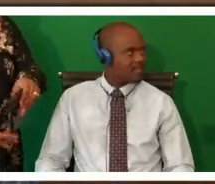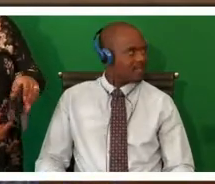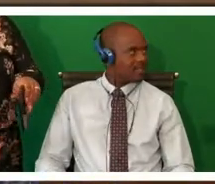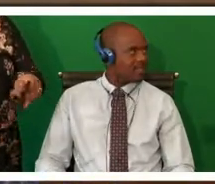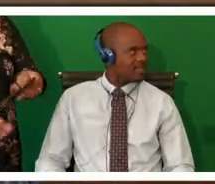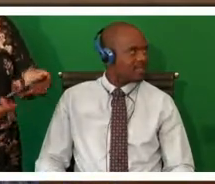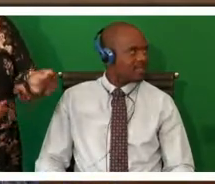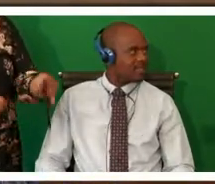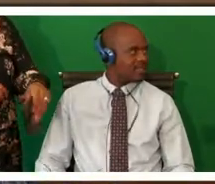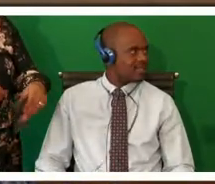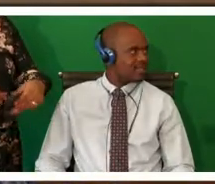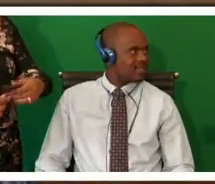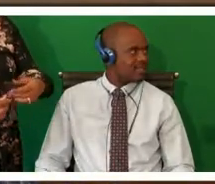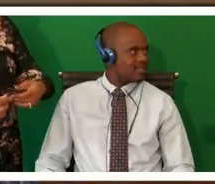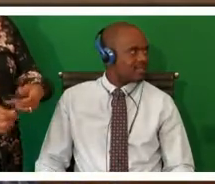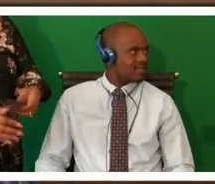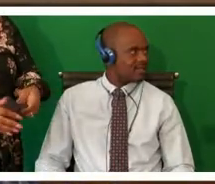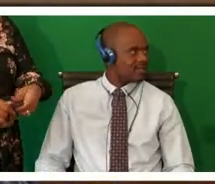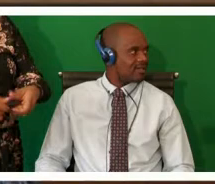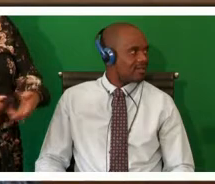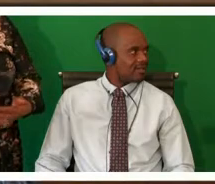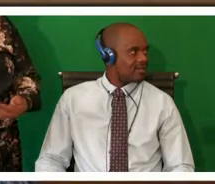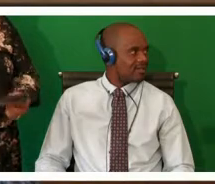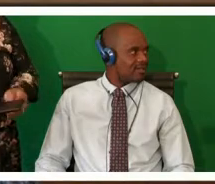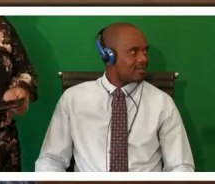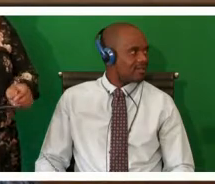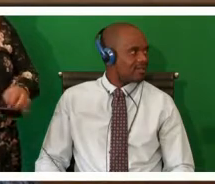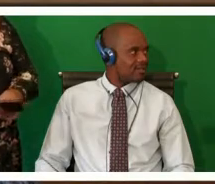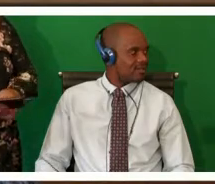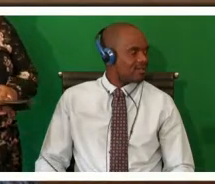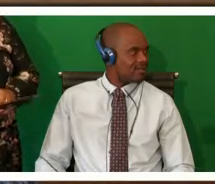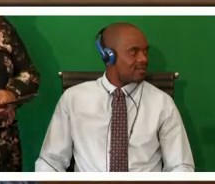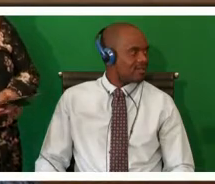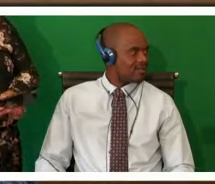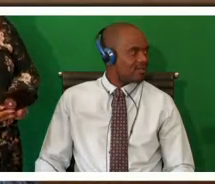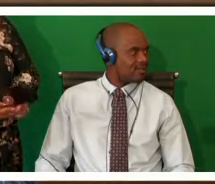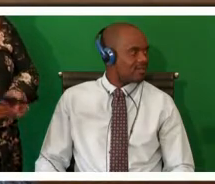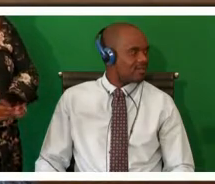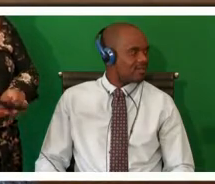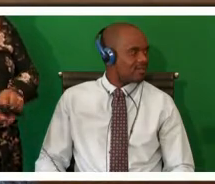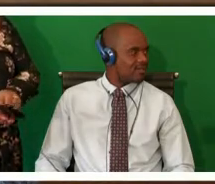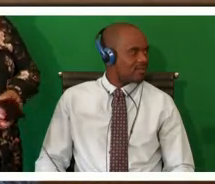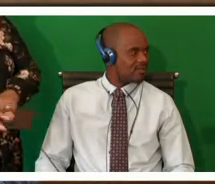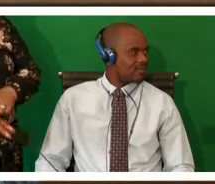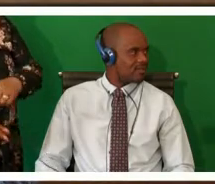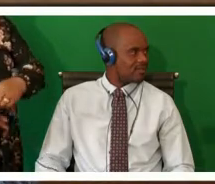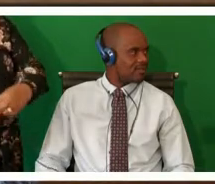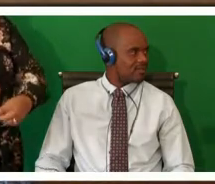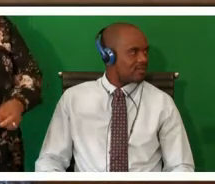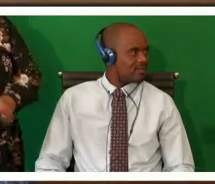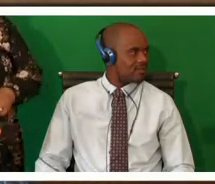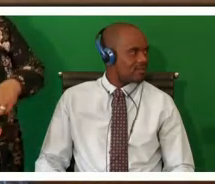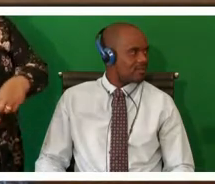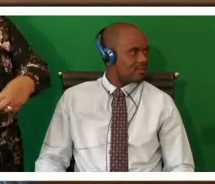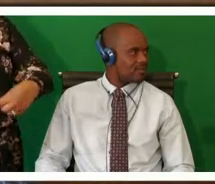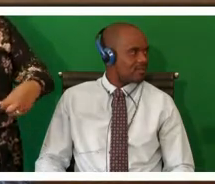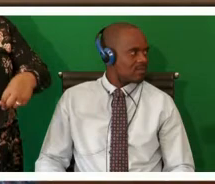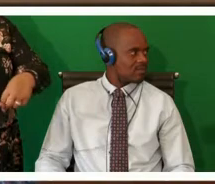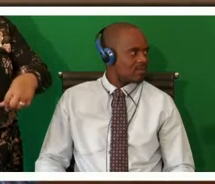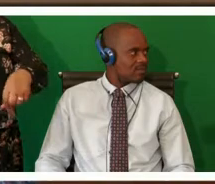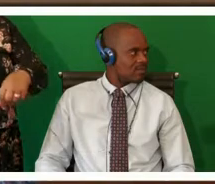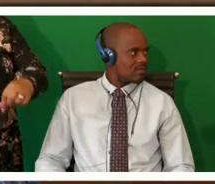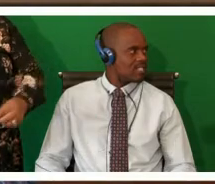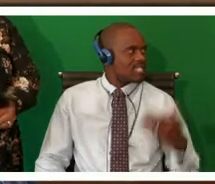contractors, subcontractors, and workers on this contractor development program will strictly